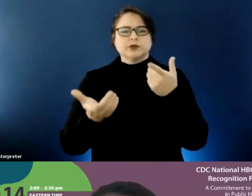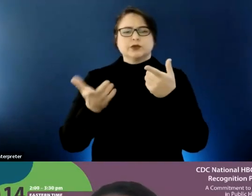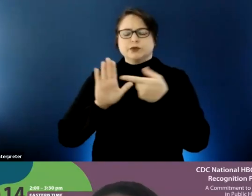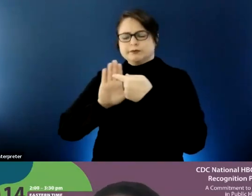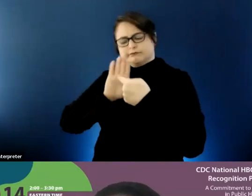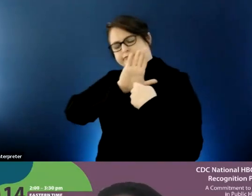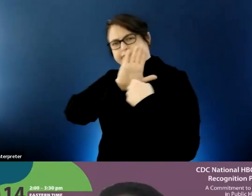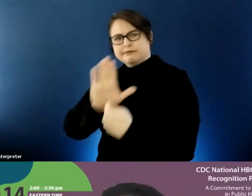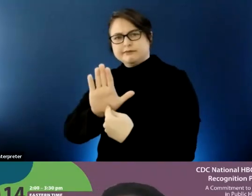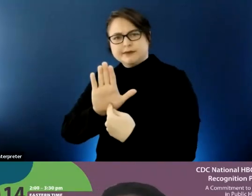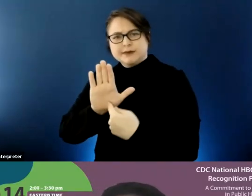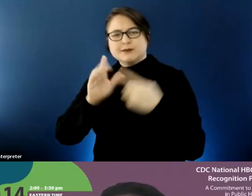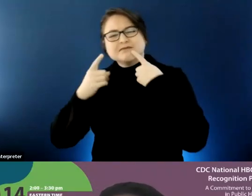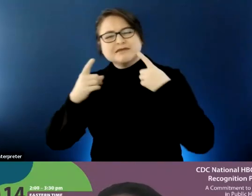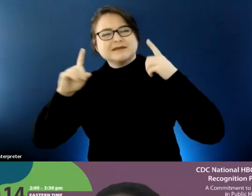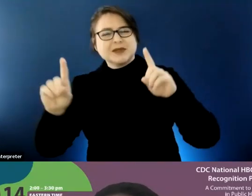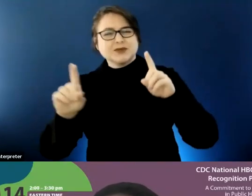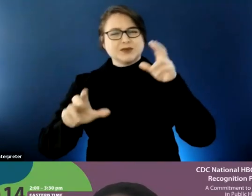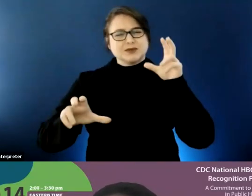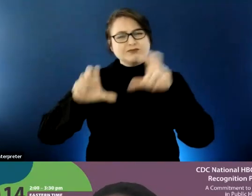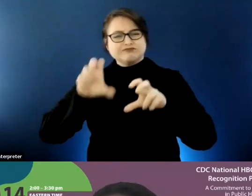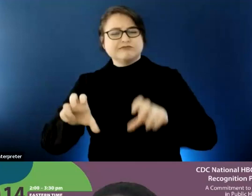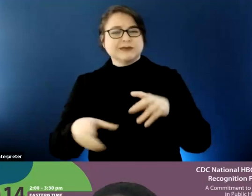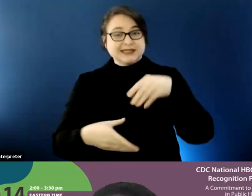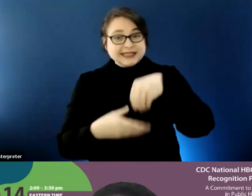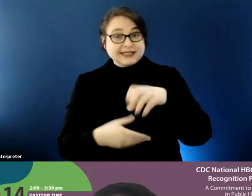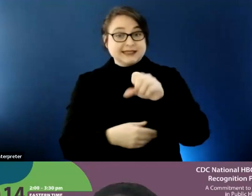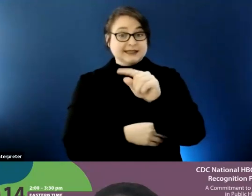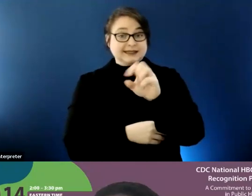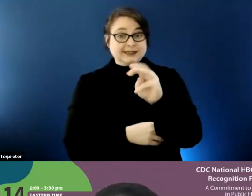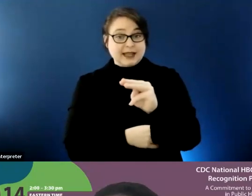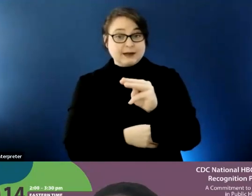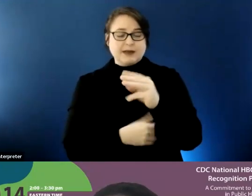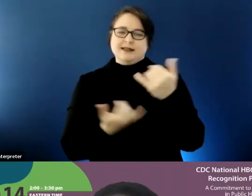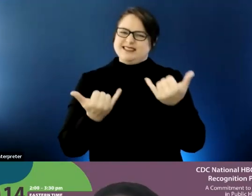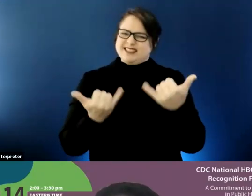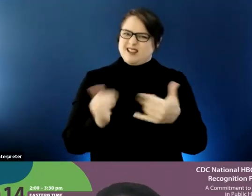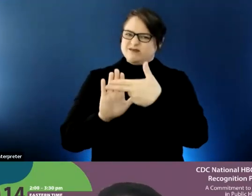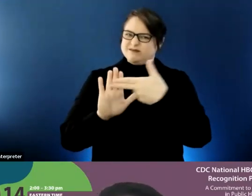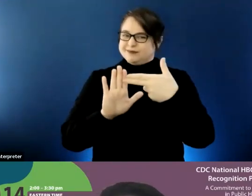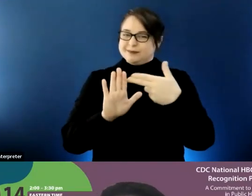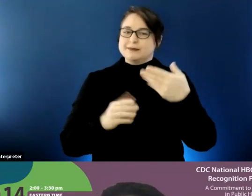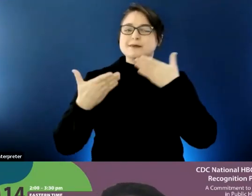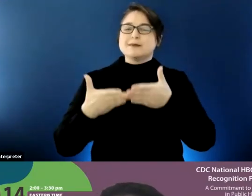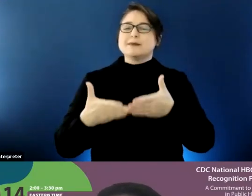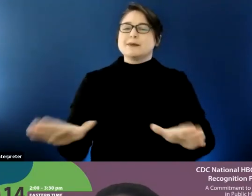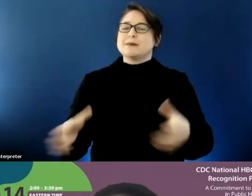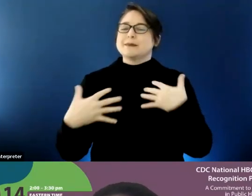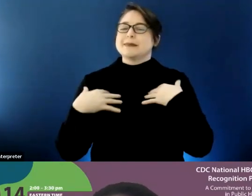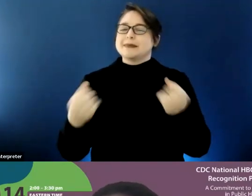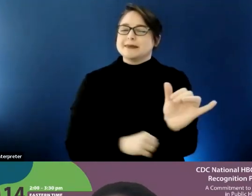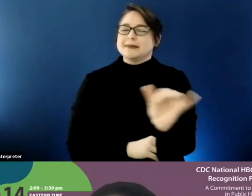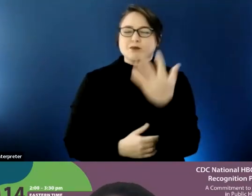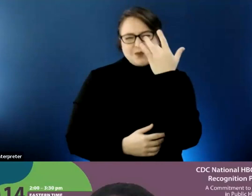STEM. And we are particularly highlighting also public health. So why did you pursue a STEM career